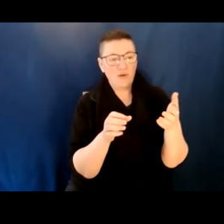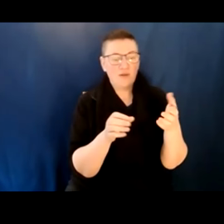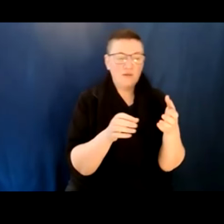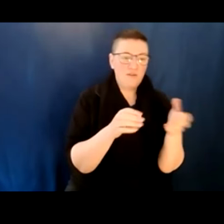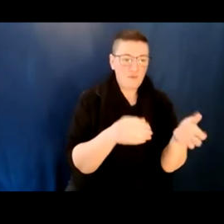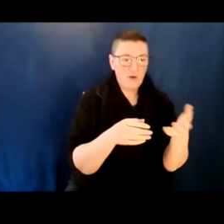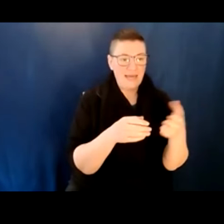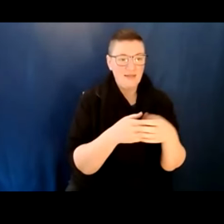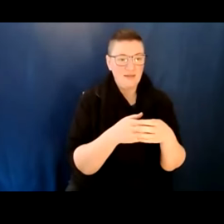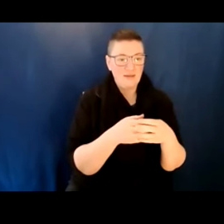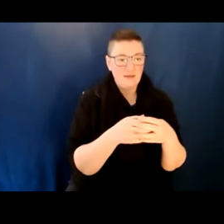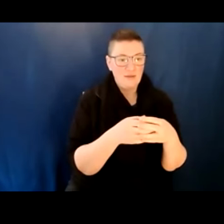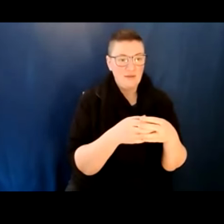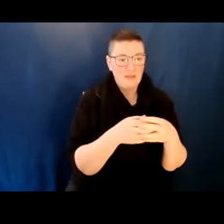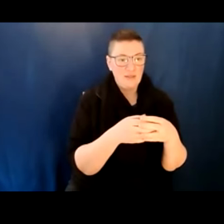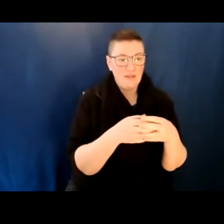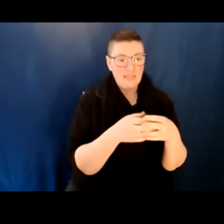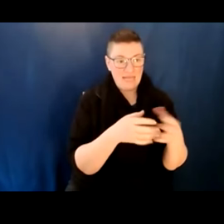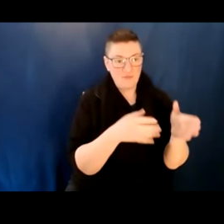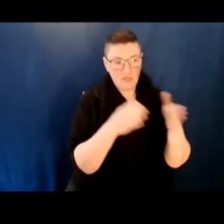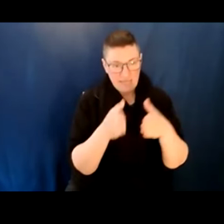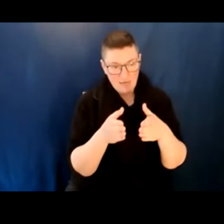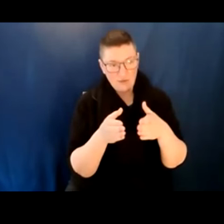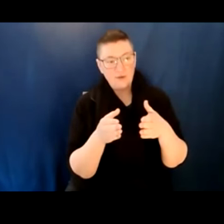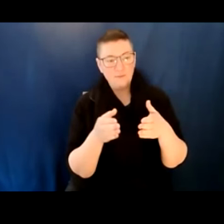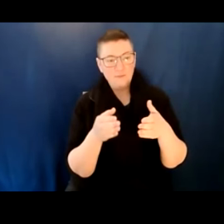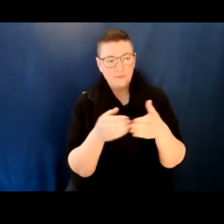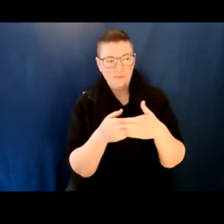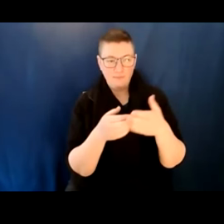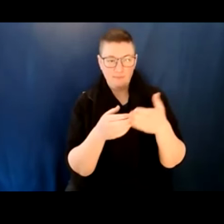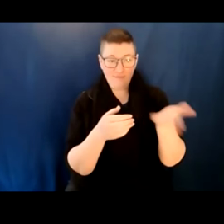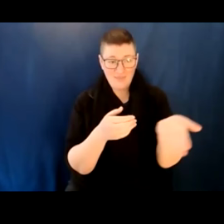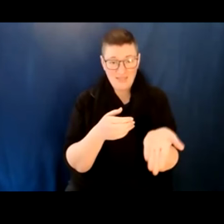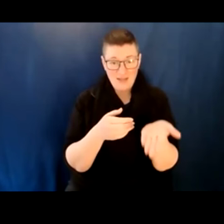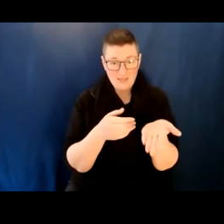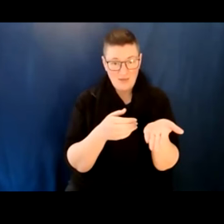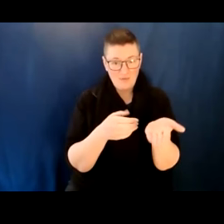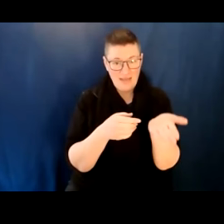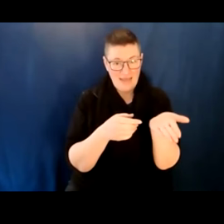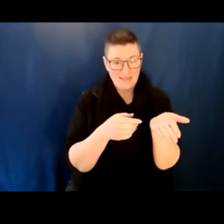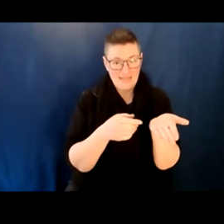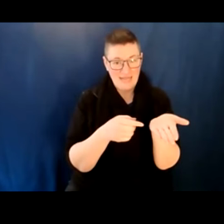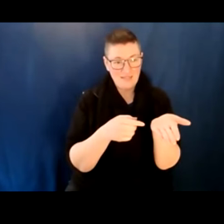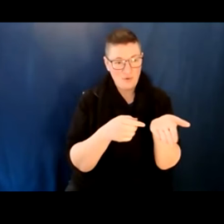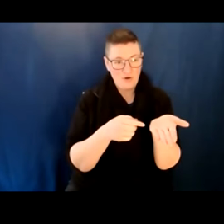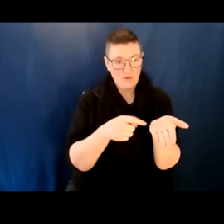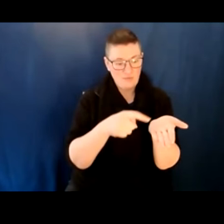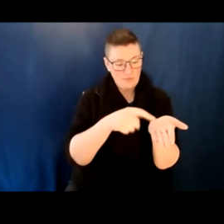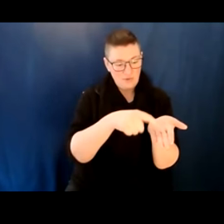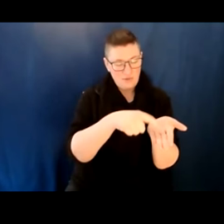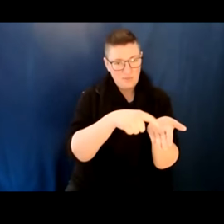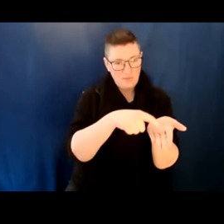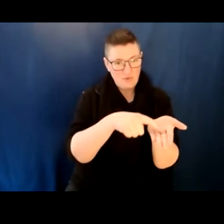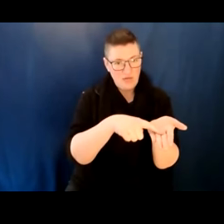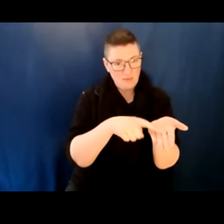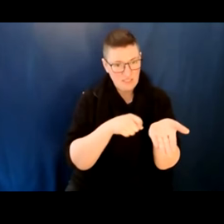So the forehead stands for a container. The non-dominant hand stands for